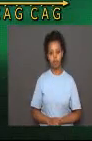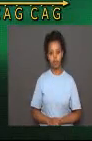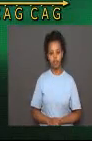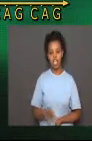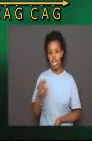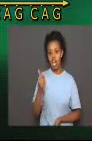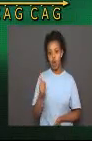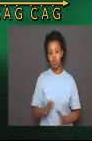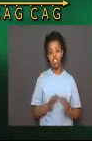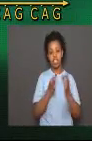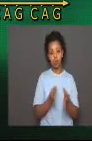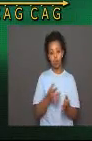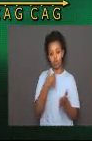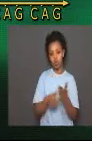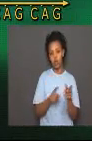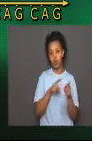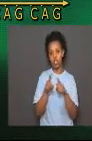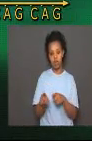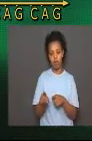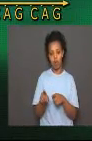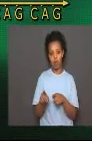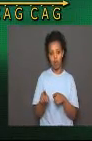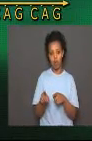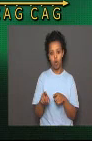Other substitution results in a